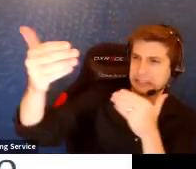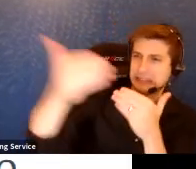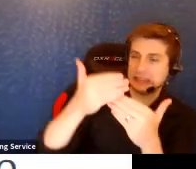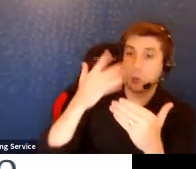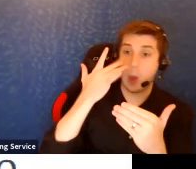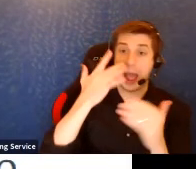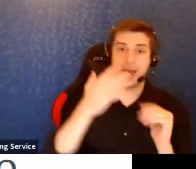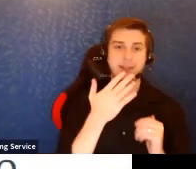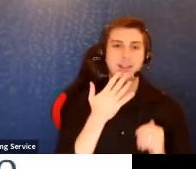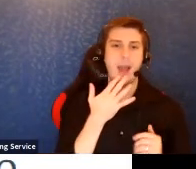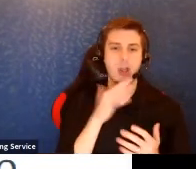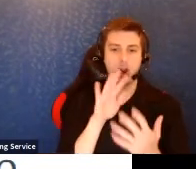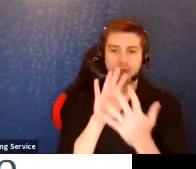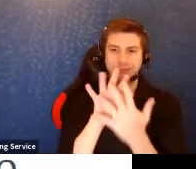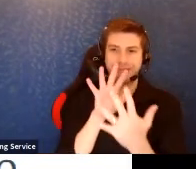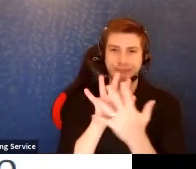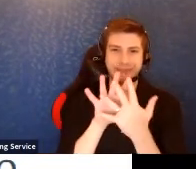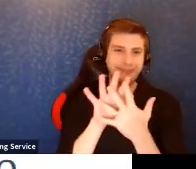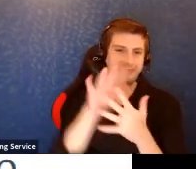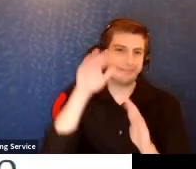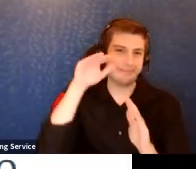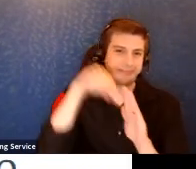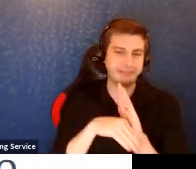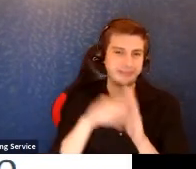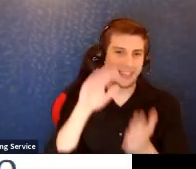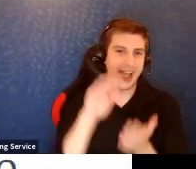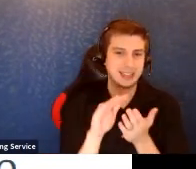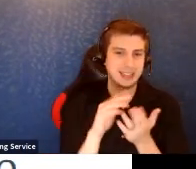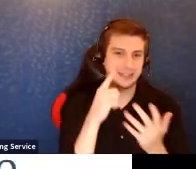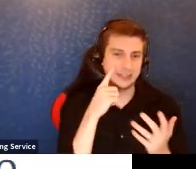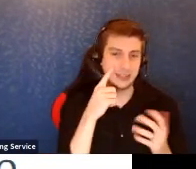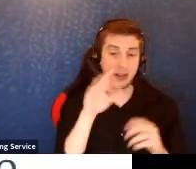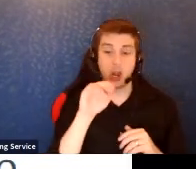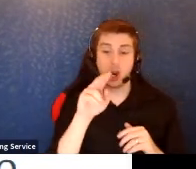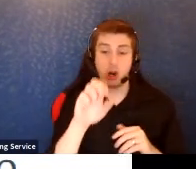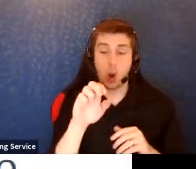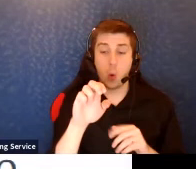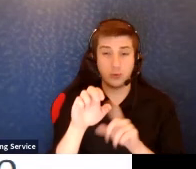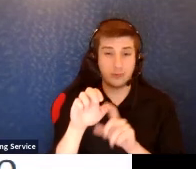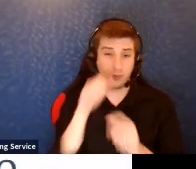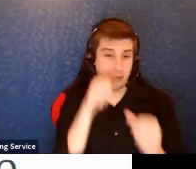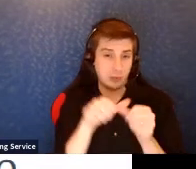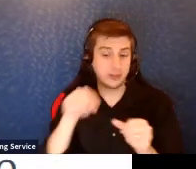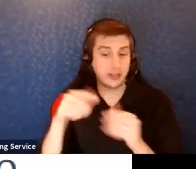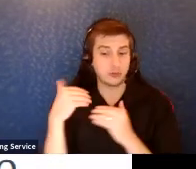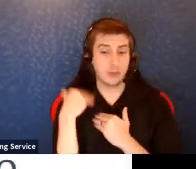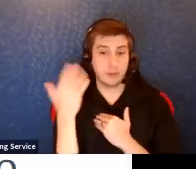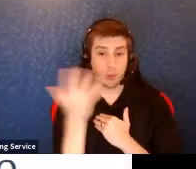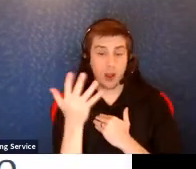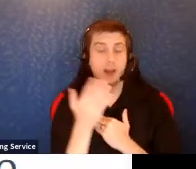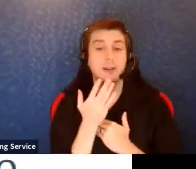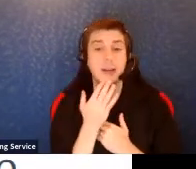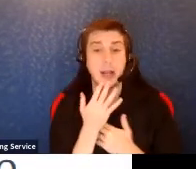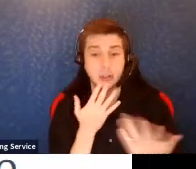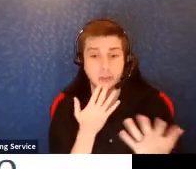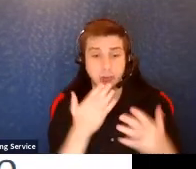saturation. Right? Because our cones are the ones that are responsible for color, and we don't have as great